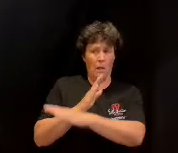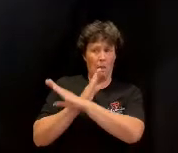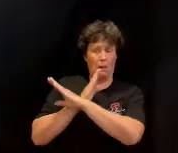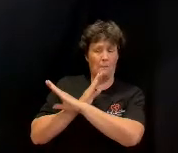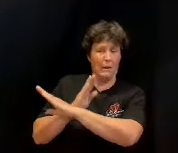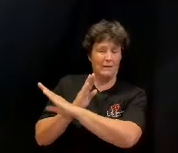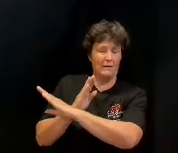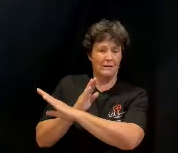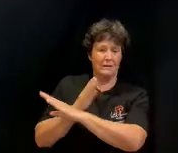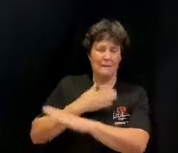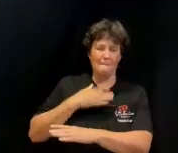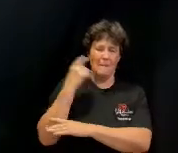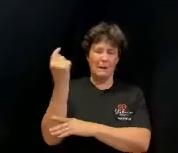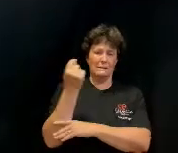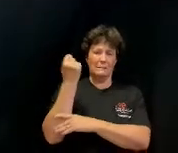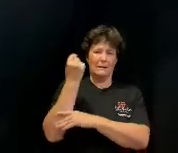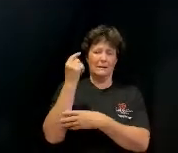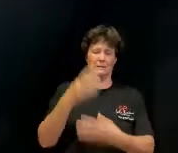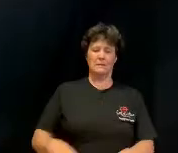My testimony is so important.